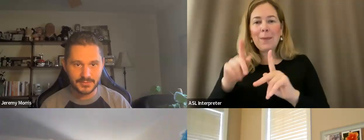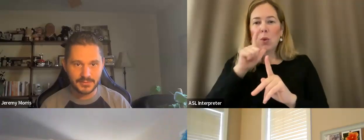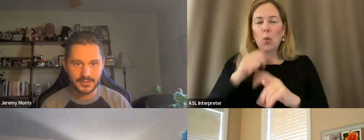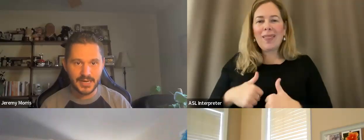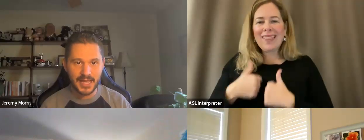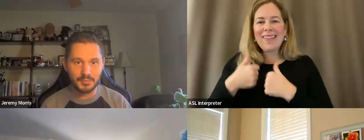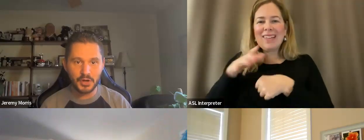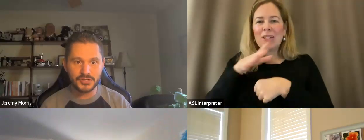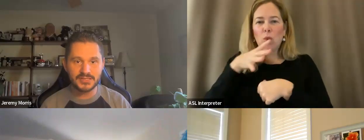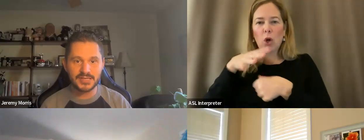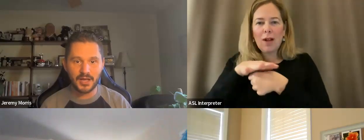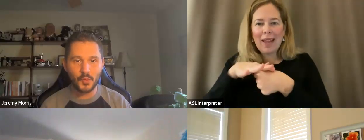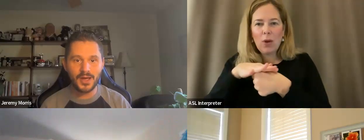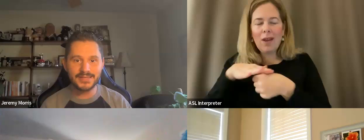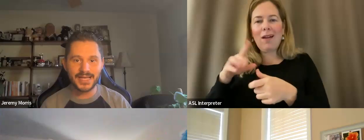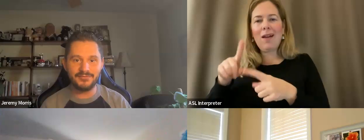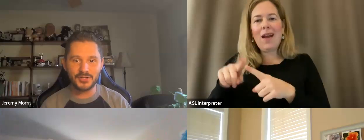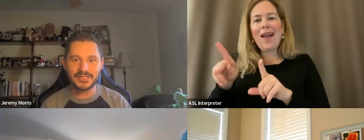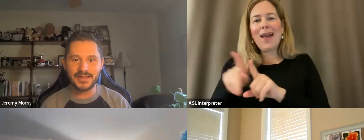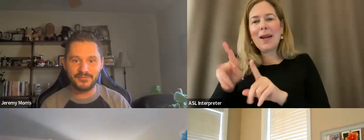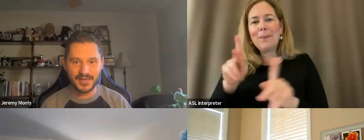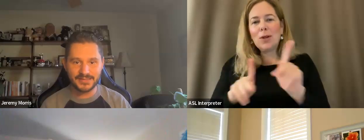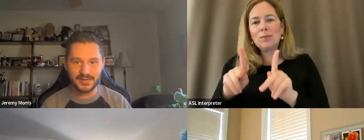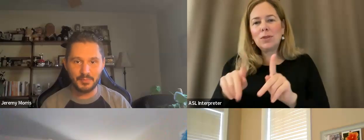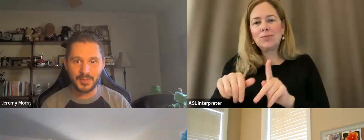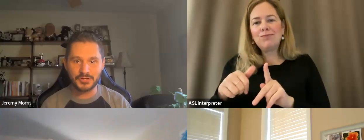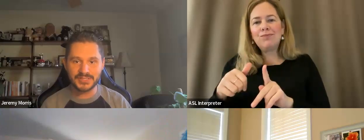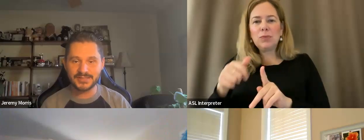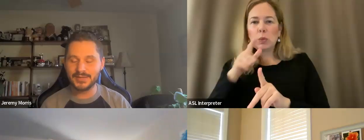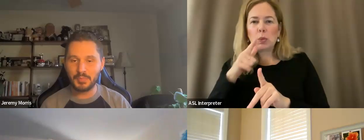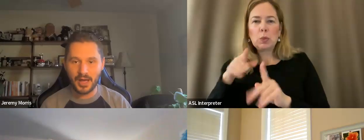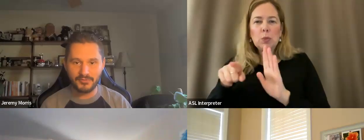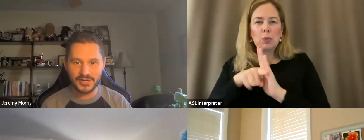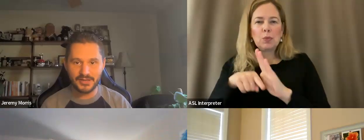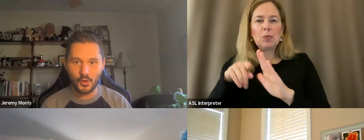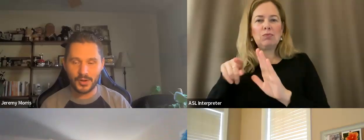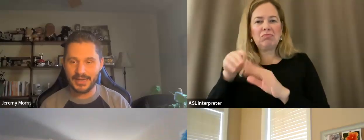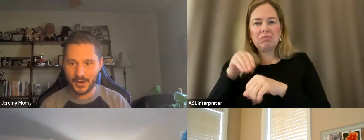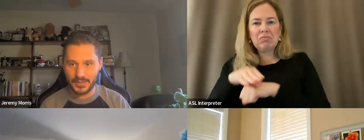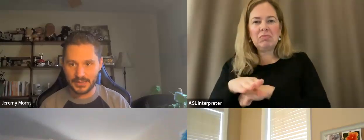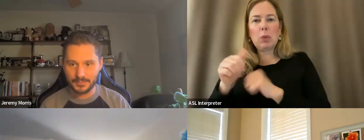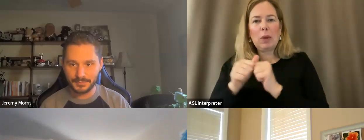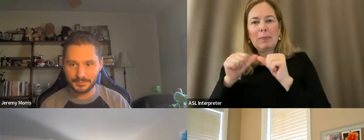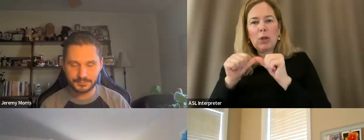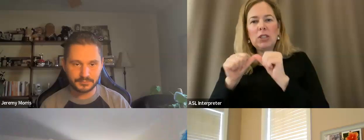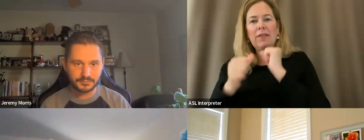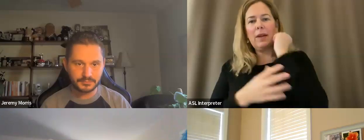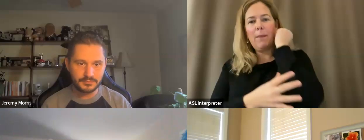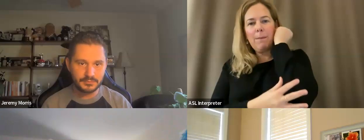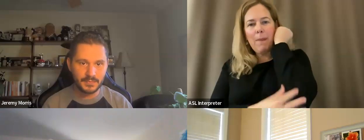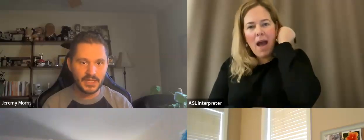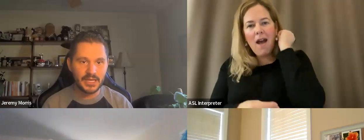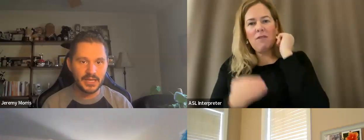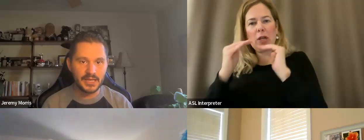areas, and persons otherwise adversely affected by persistent poverty or inequity.